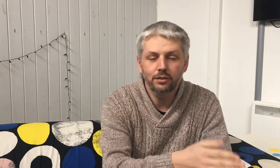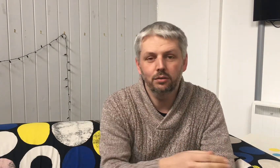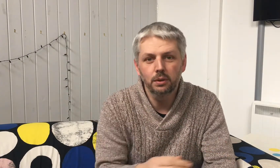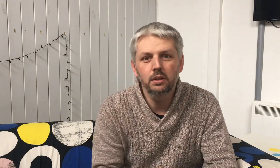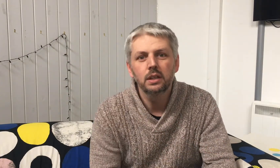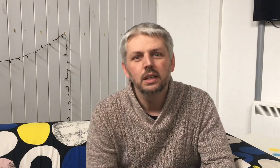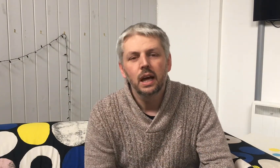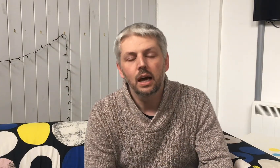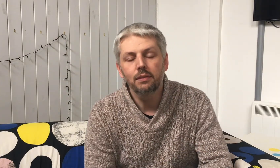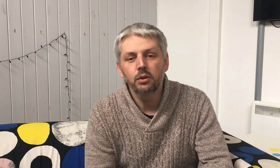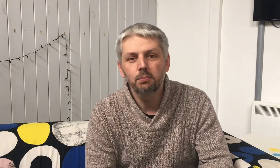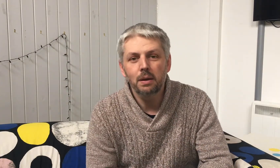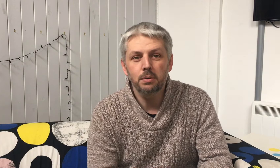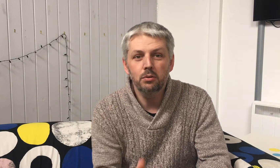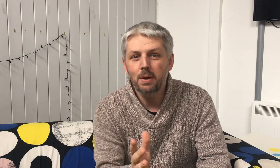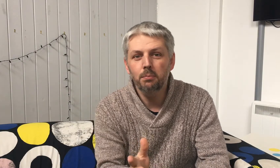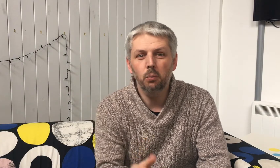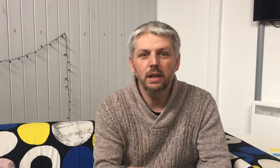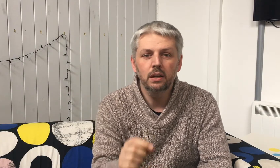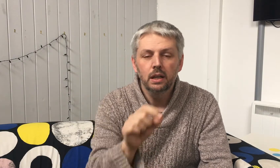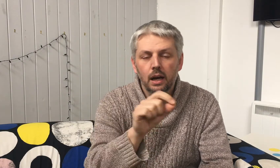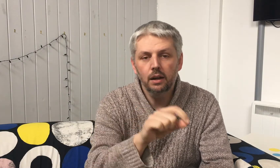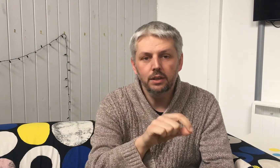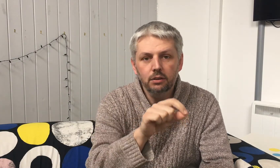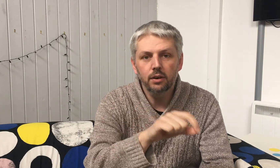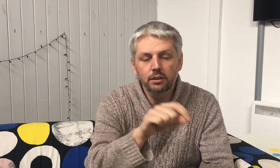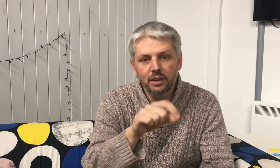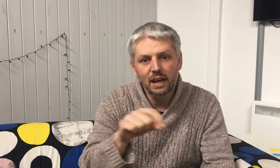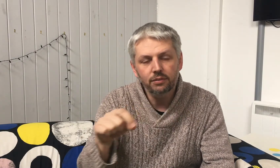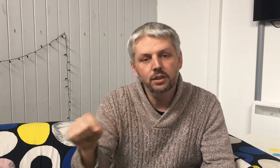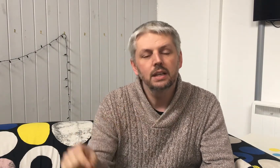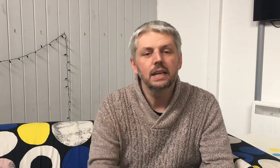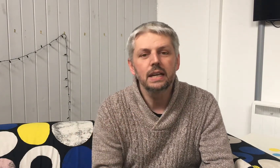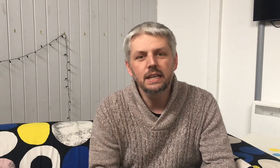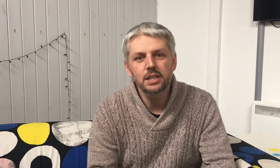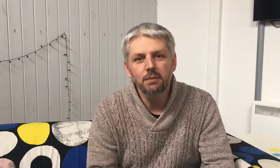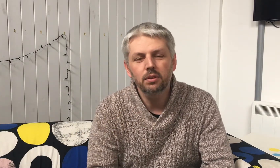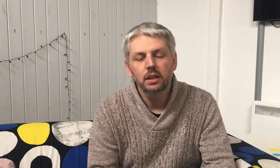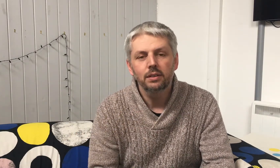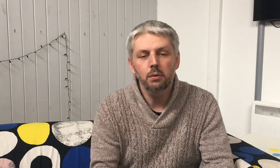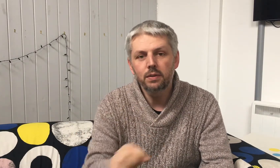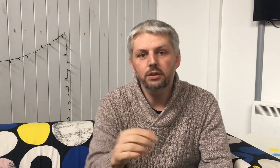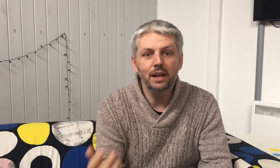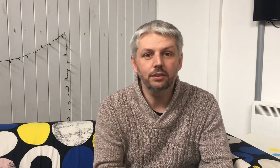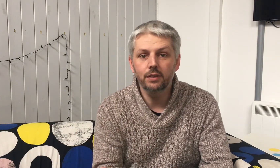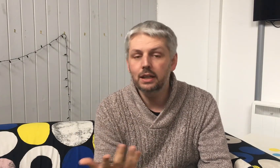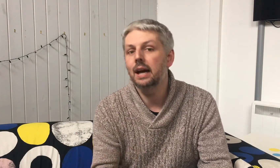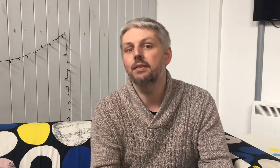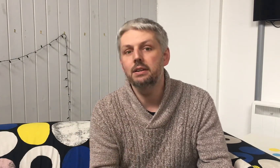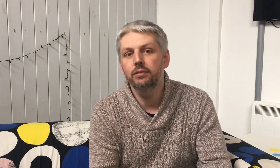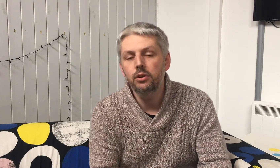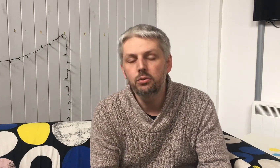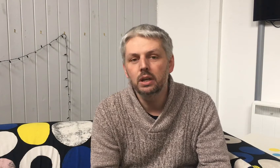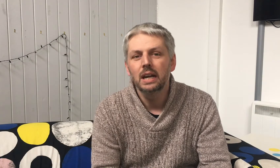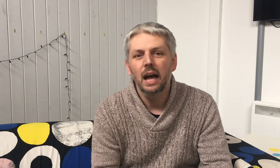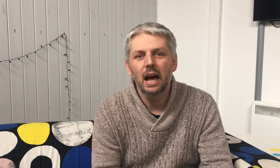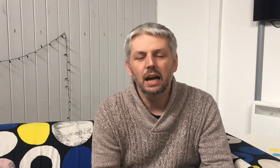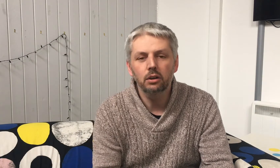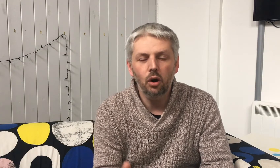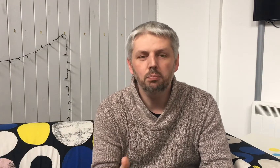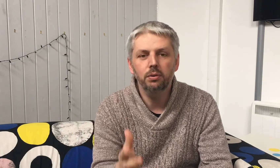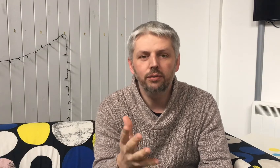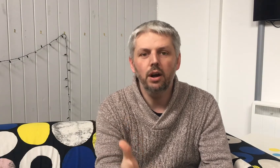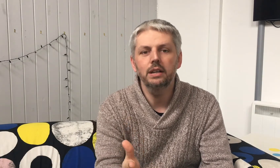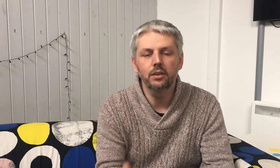Old Testament, if you maybe remember when the Israelites left Egypt, they were in the desert and they didn't have any food.